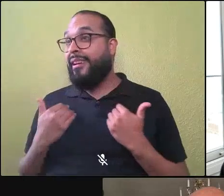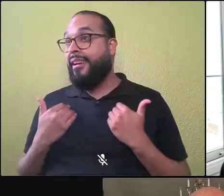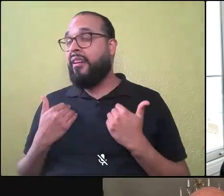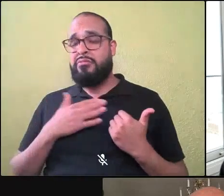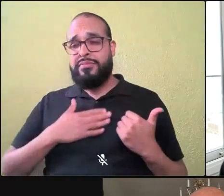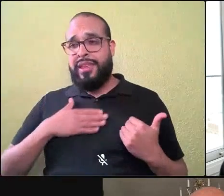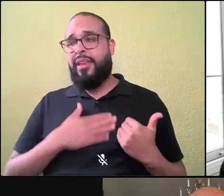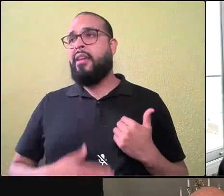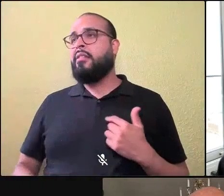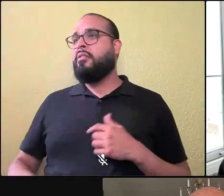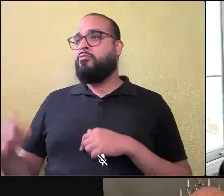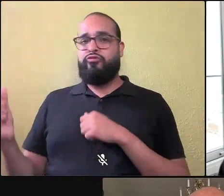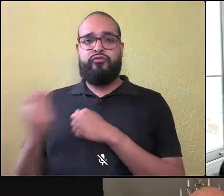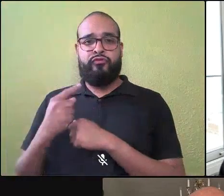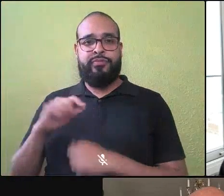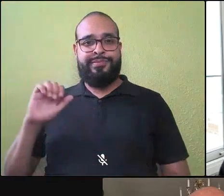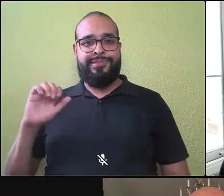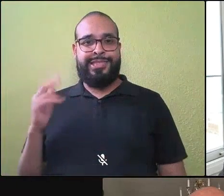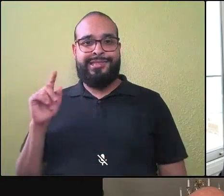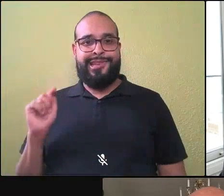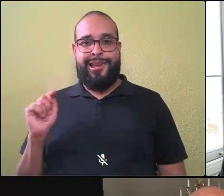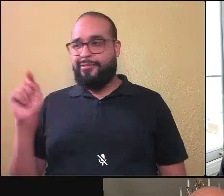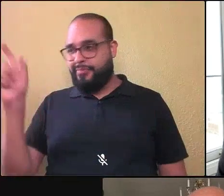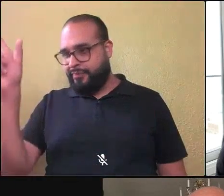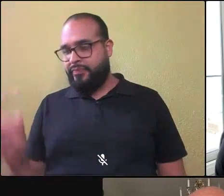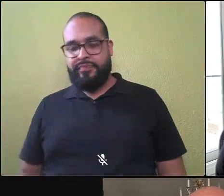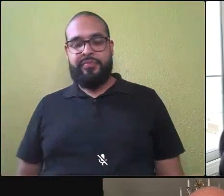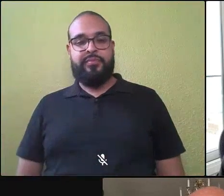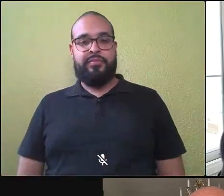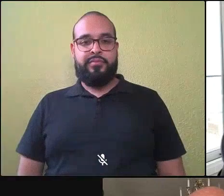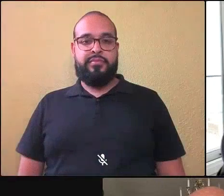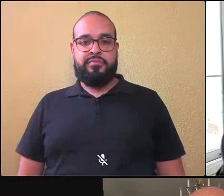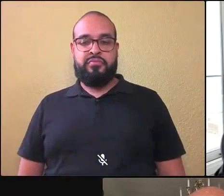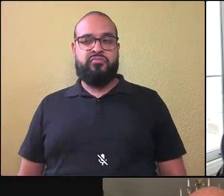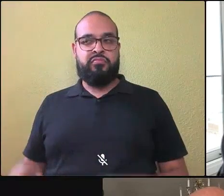the chat. While you're thinking about that, I'm gonna ask one more.